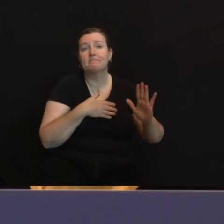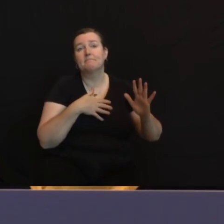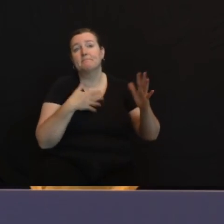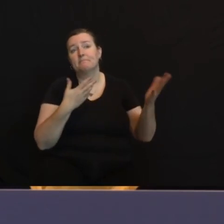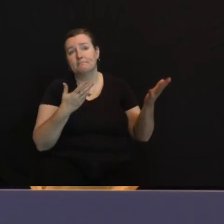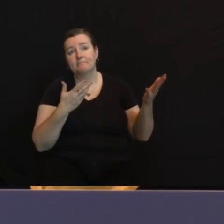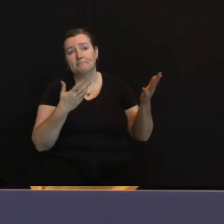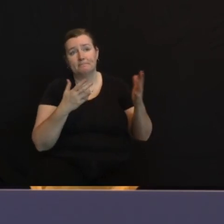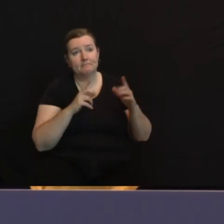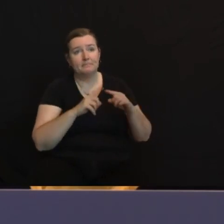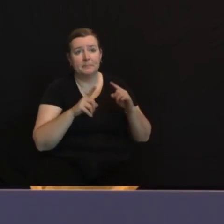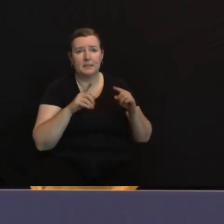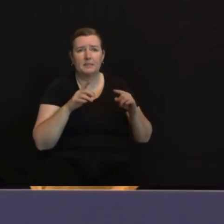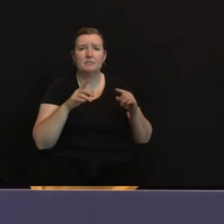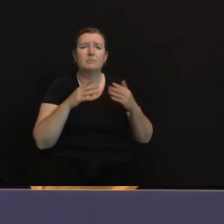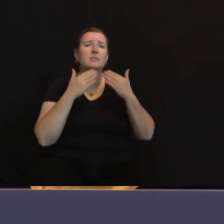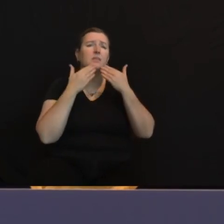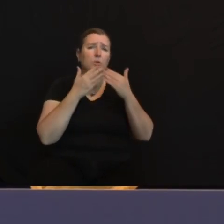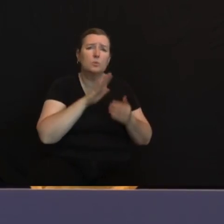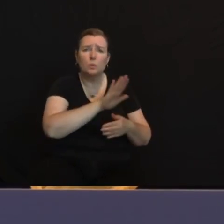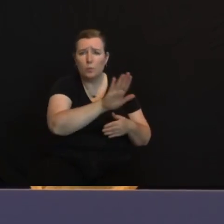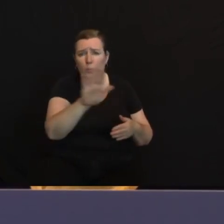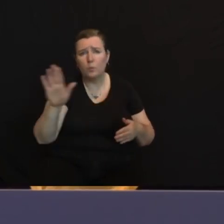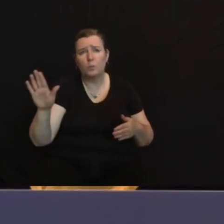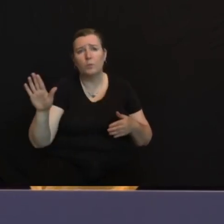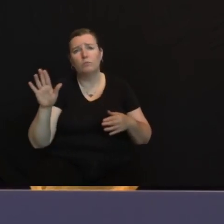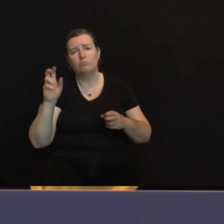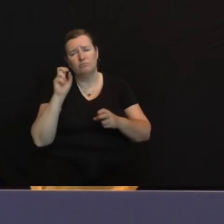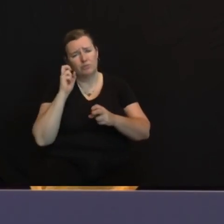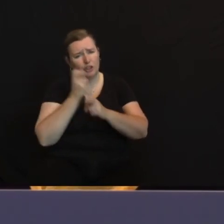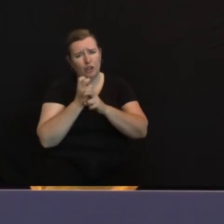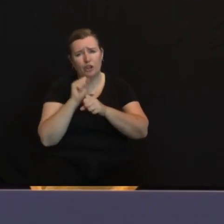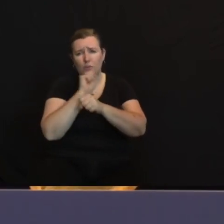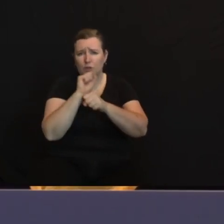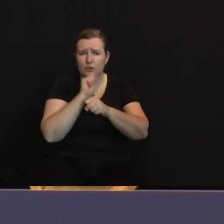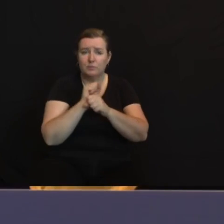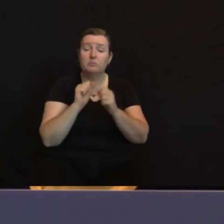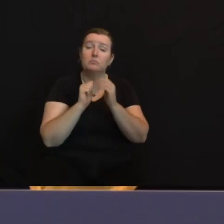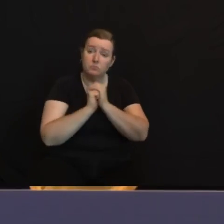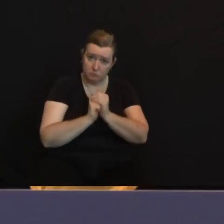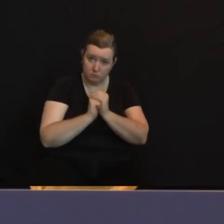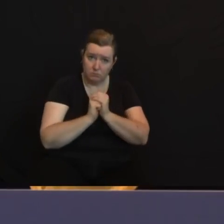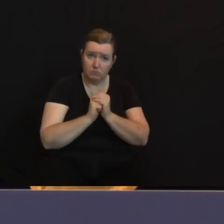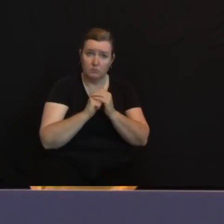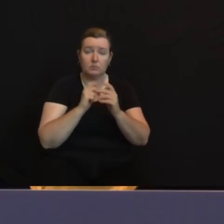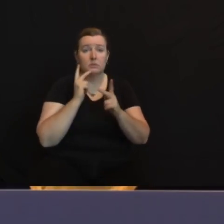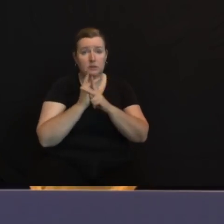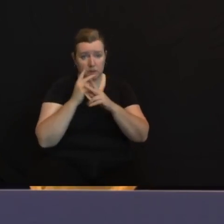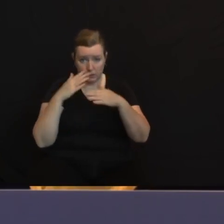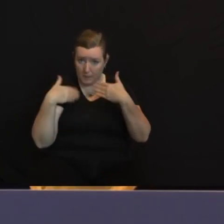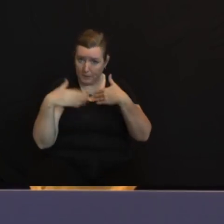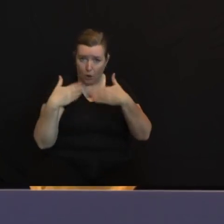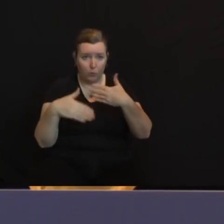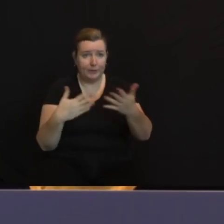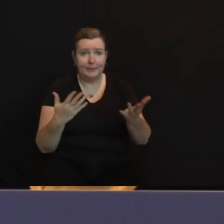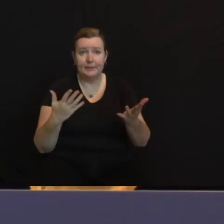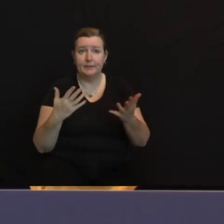But folks, thank you for everything you've done, and please, please, please stay at it. And if you're out in the roads, watch out for